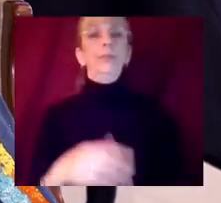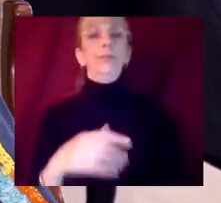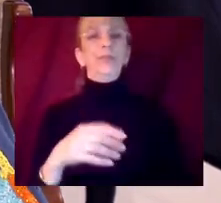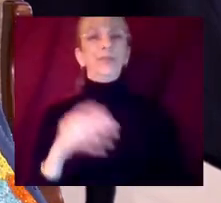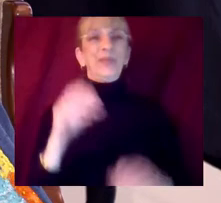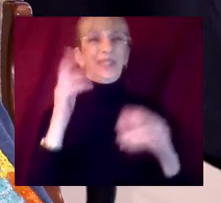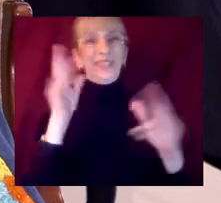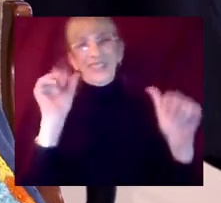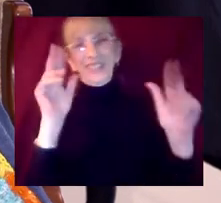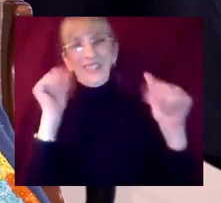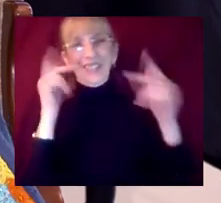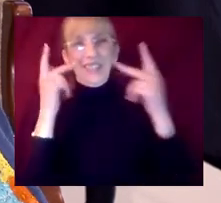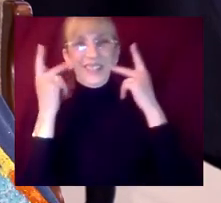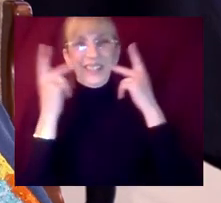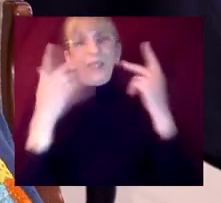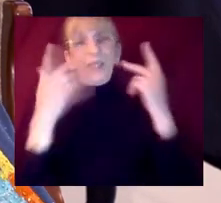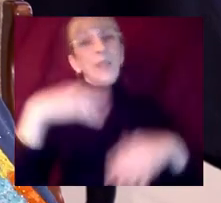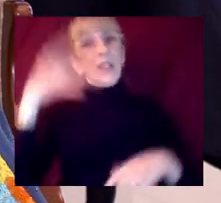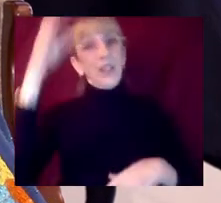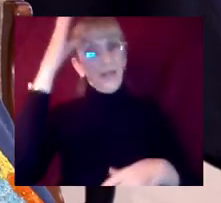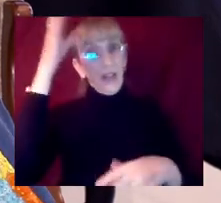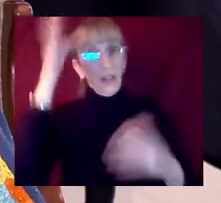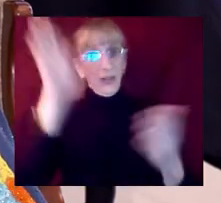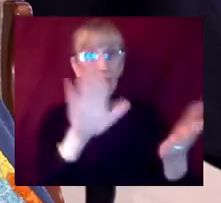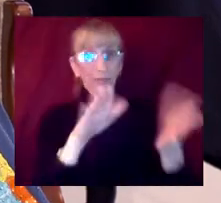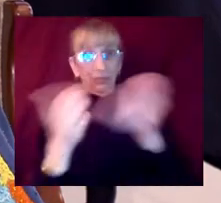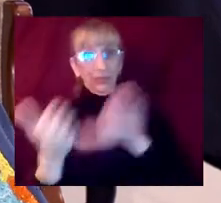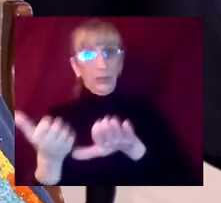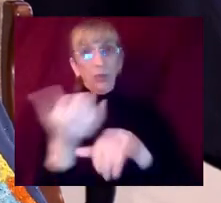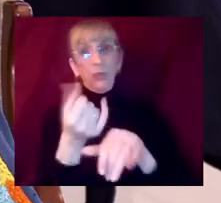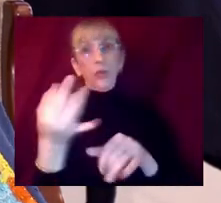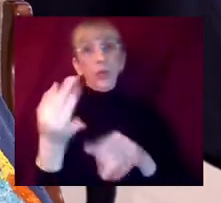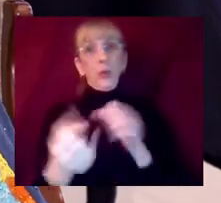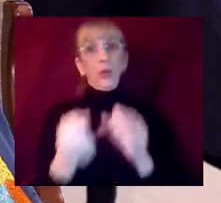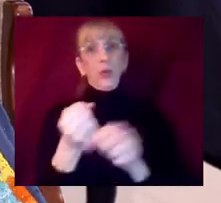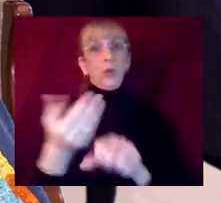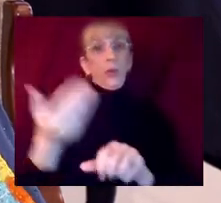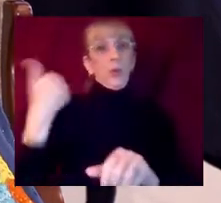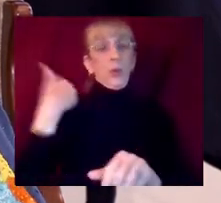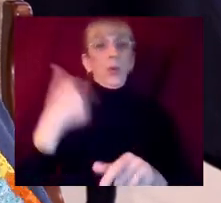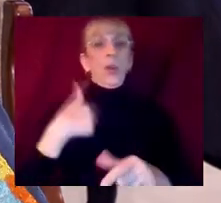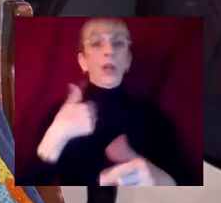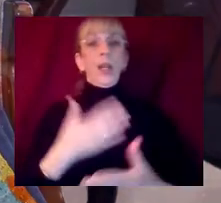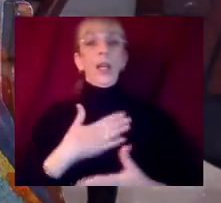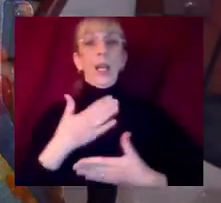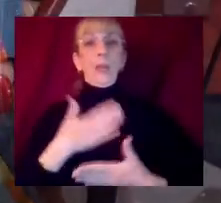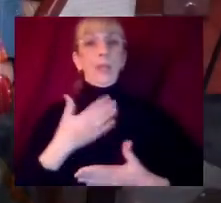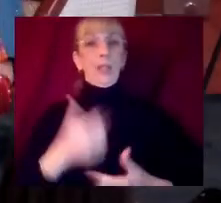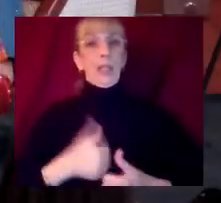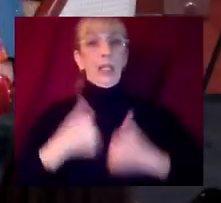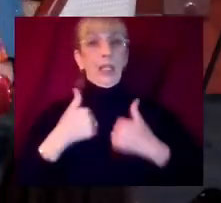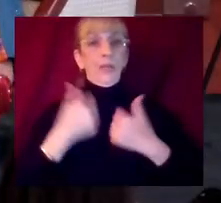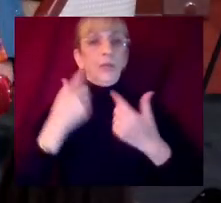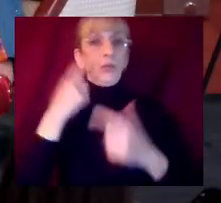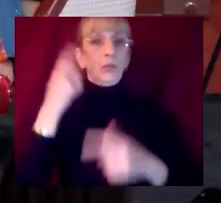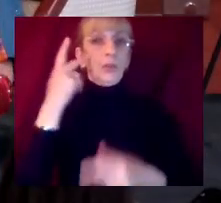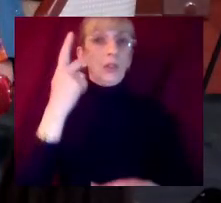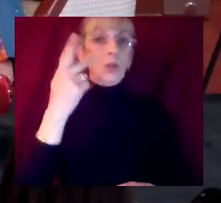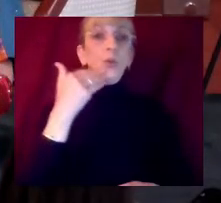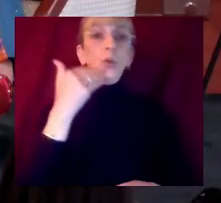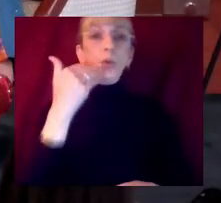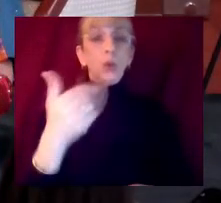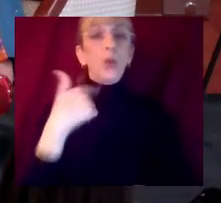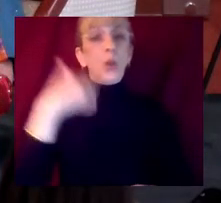So my dad passed away a few years back, but I'm so happy that he got to live long enough to see it doing good, and I always know he's with